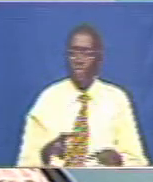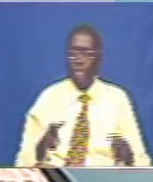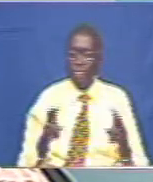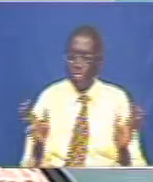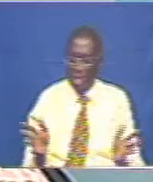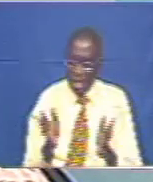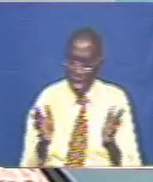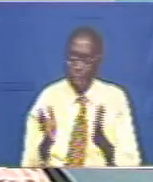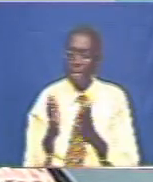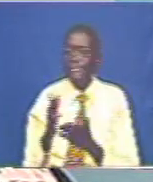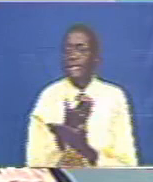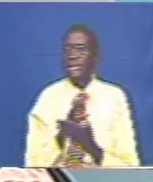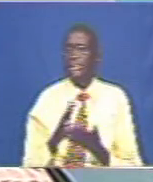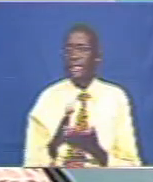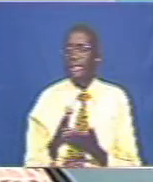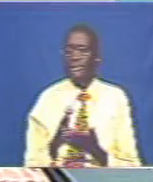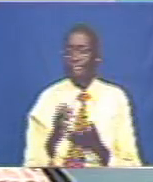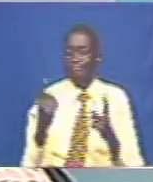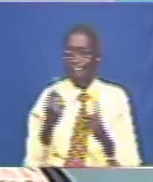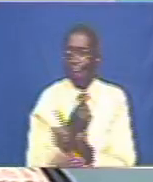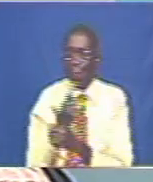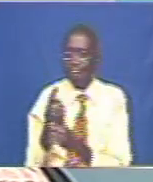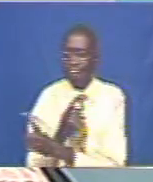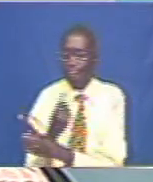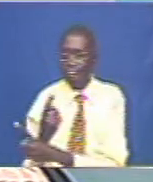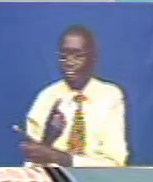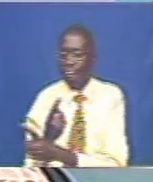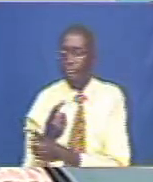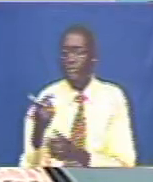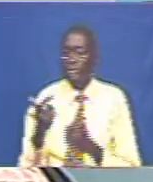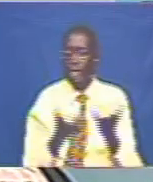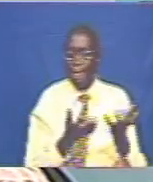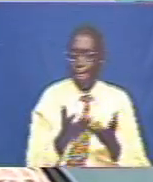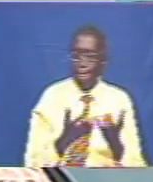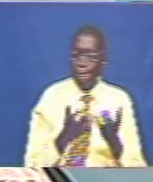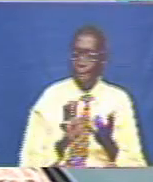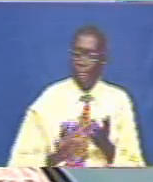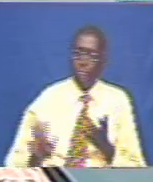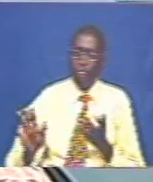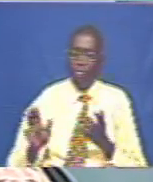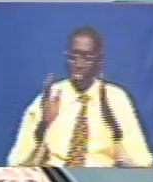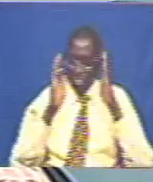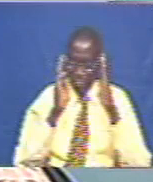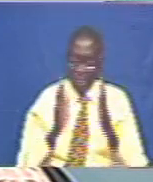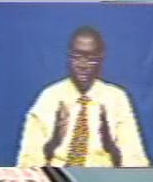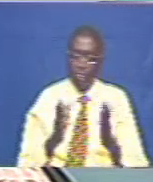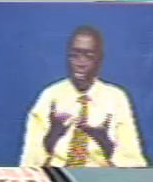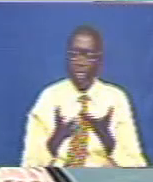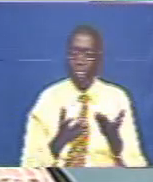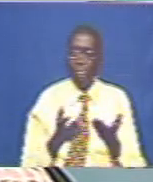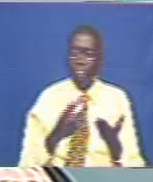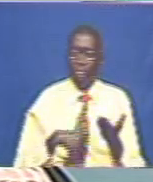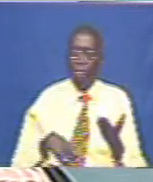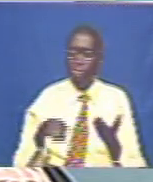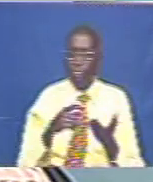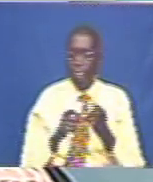the sector, so that as we are diverting and doing other businesses now away from our core business, then we need to be doing